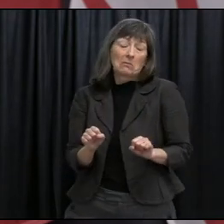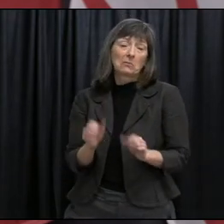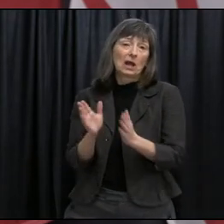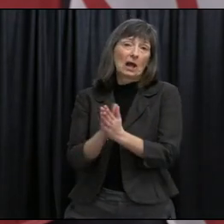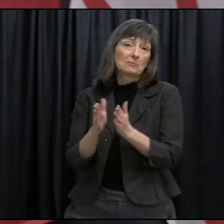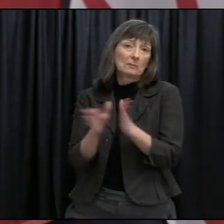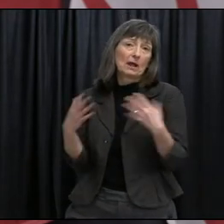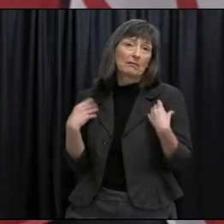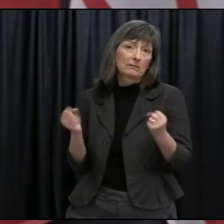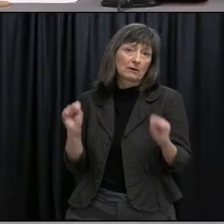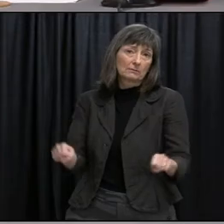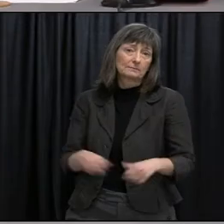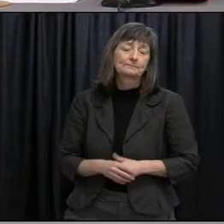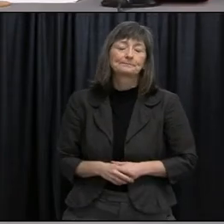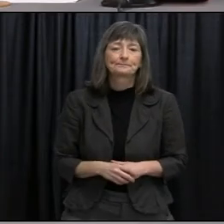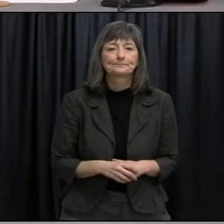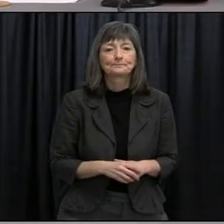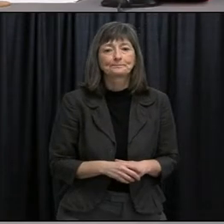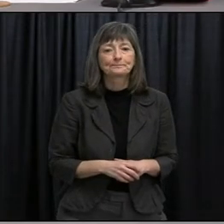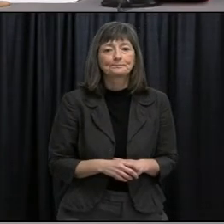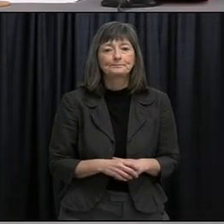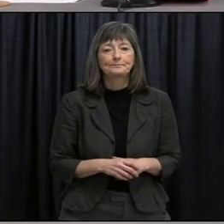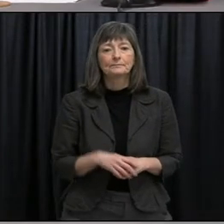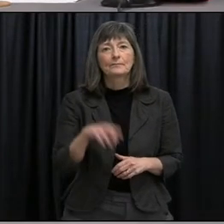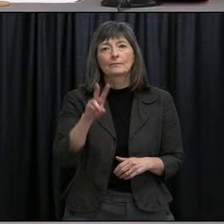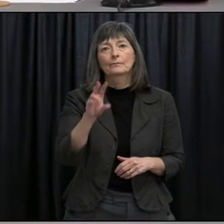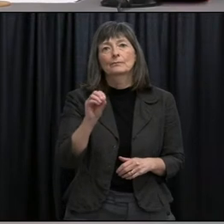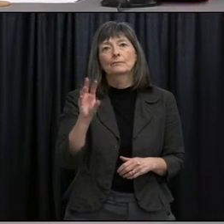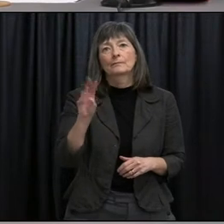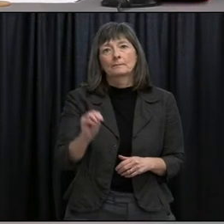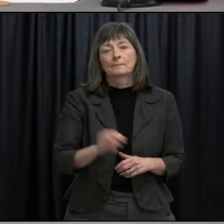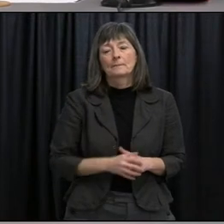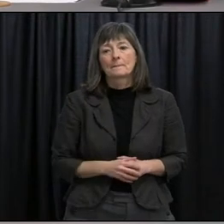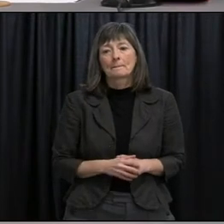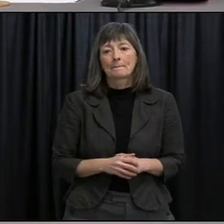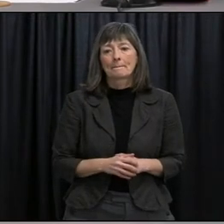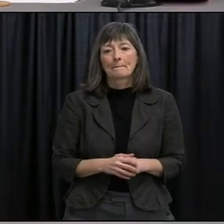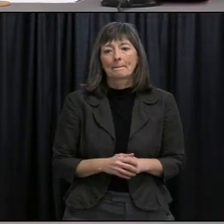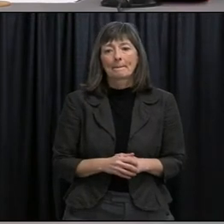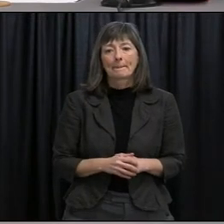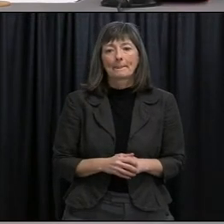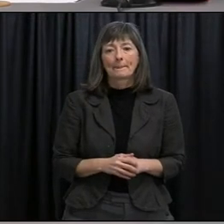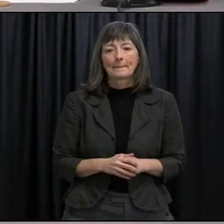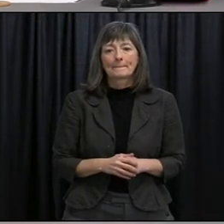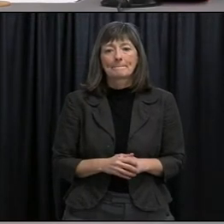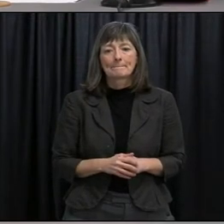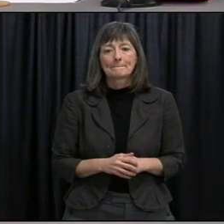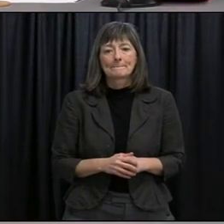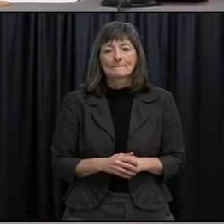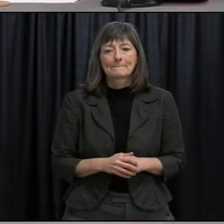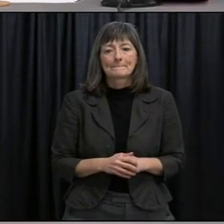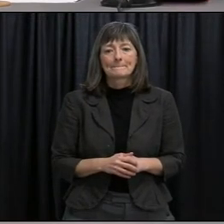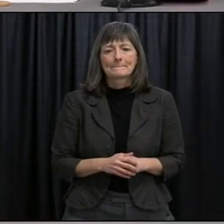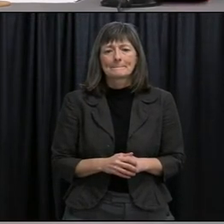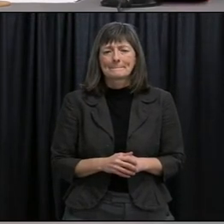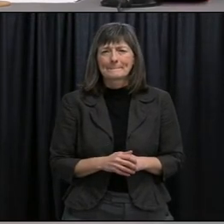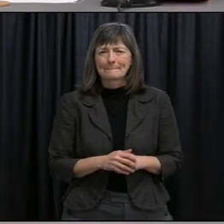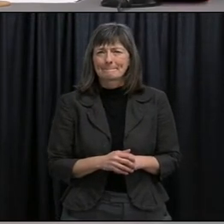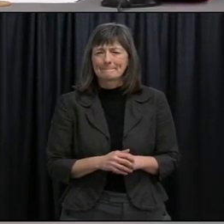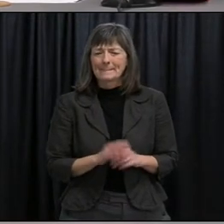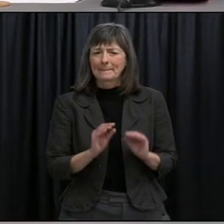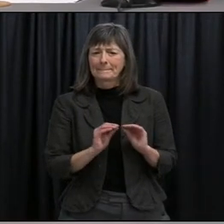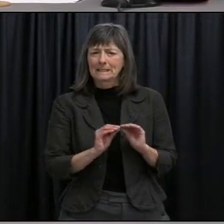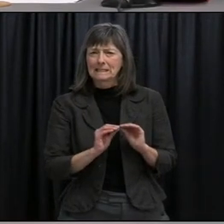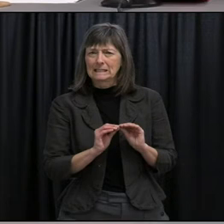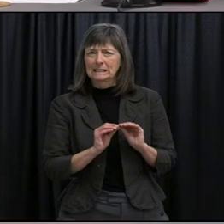Thank you, Diane. Brian Callahan, VOCM, do you have a final question? Just looking for, I want to make sure this was